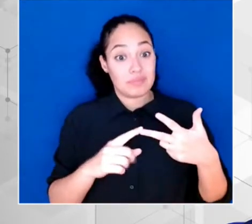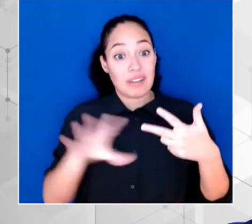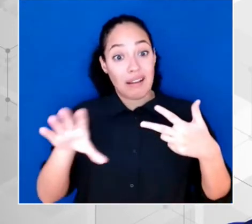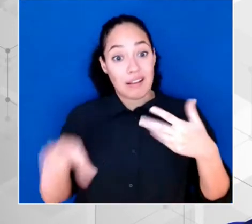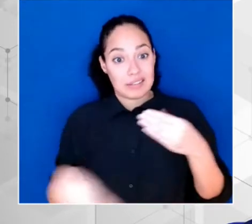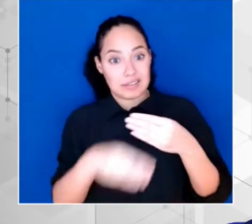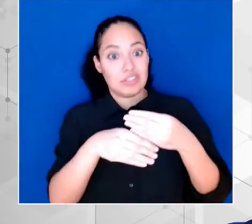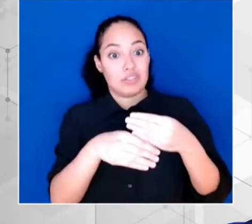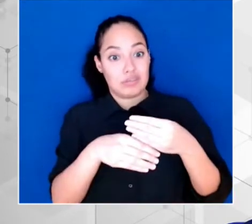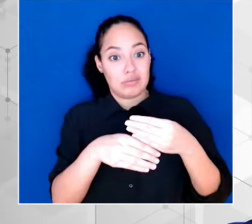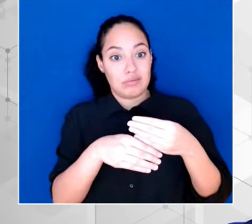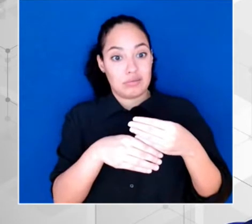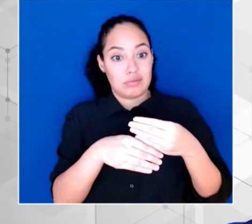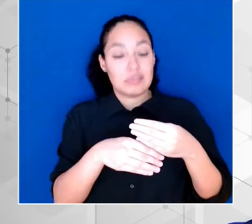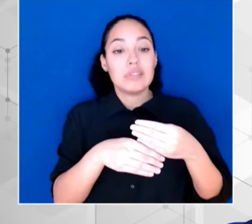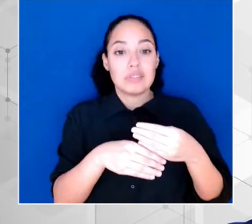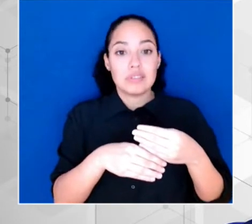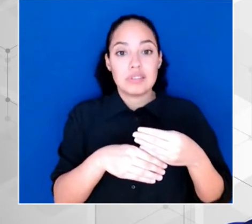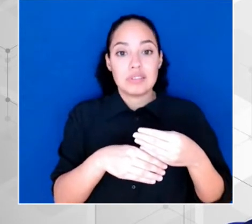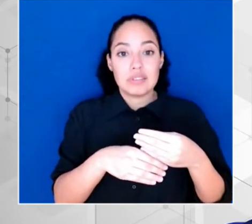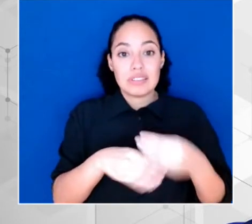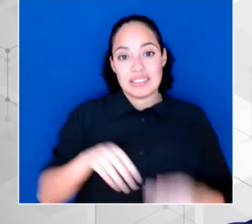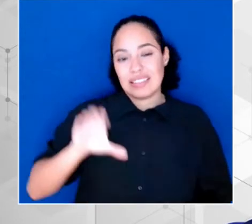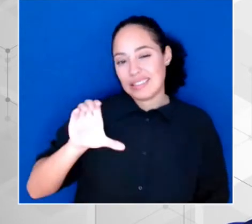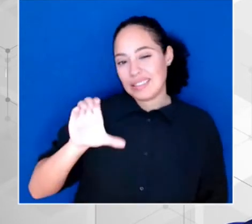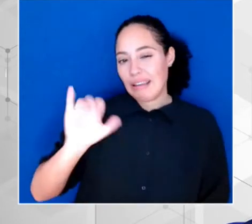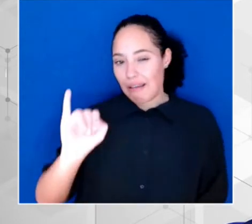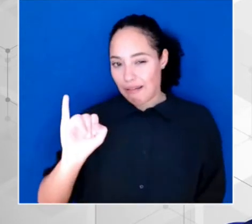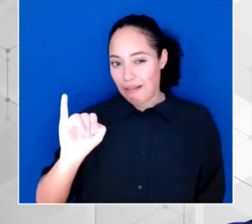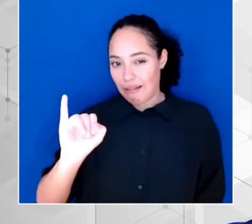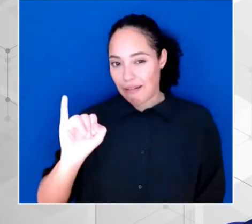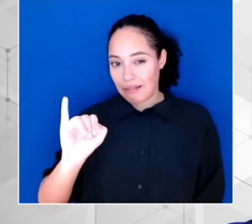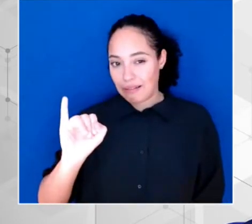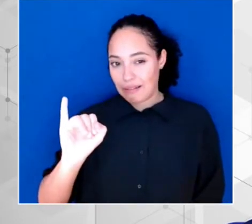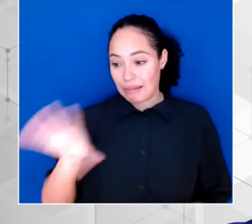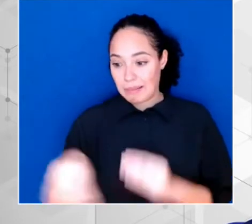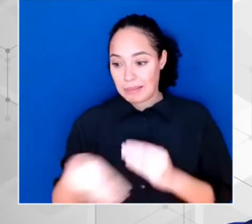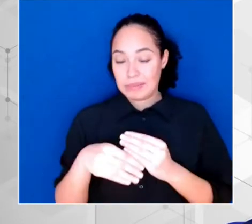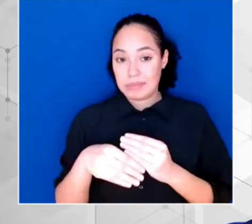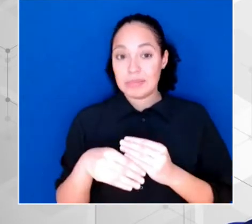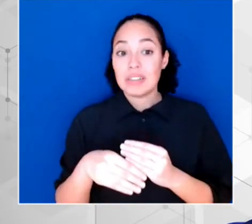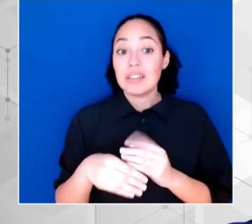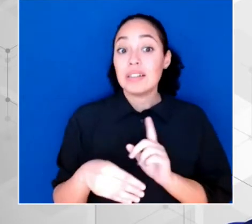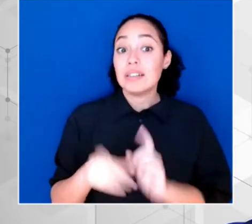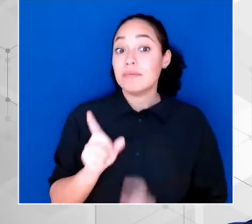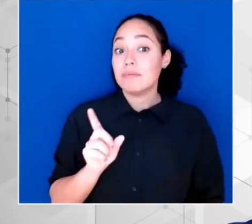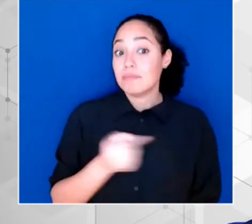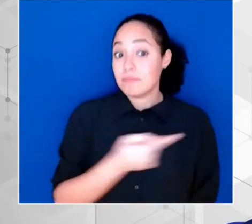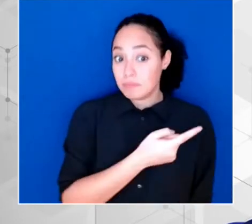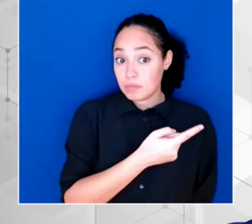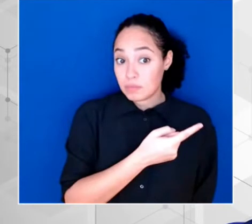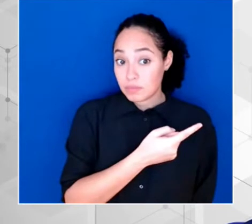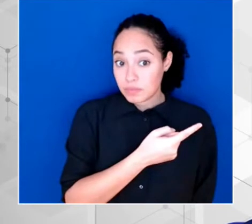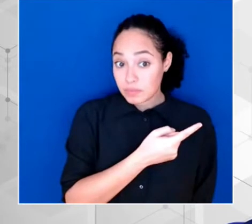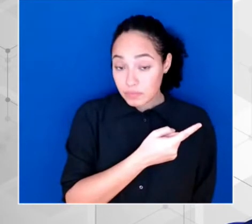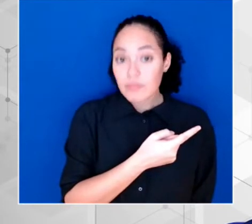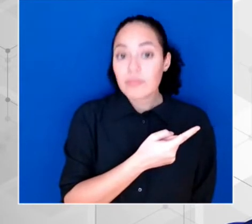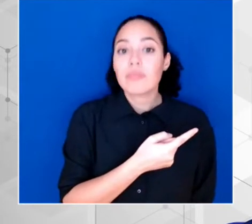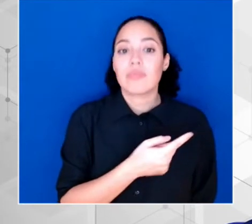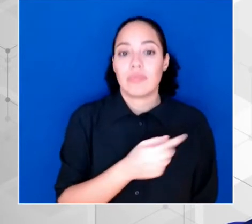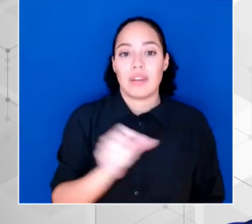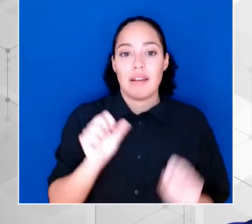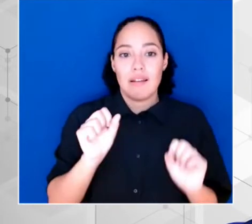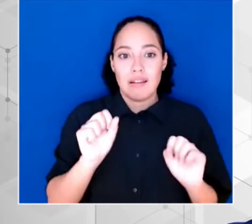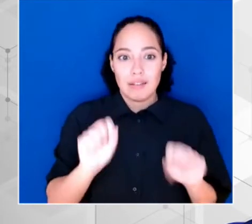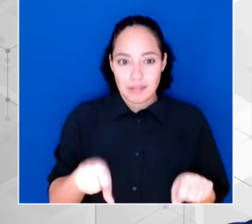globally in your machine. And this allows you to create a config file in the root of your project with a JSON